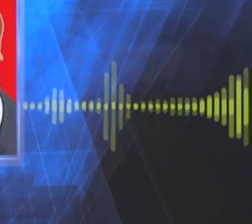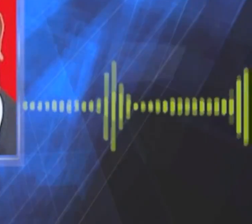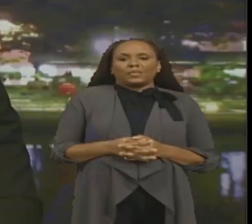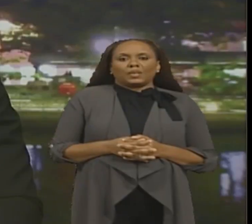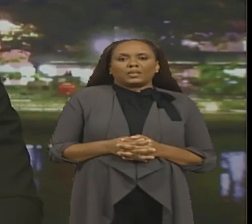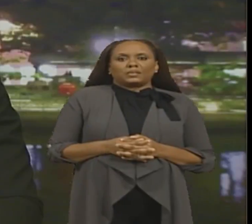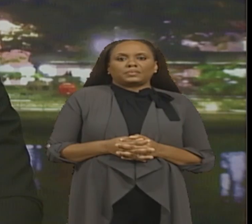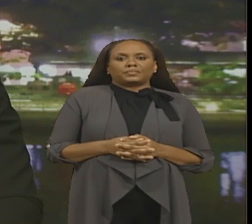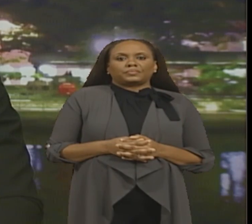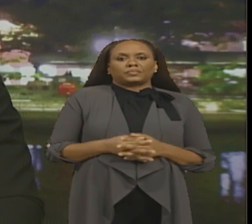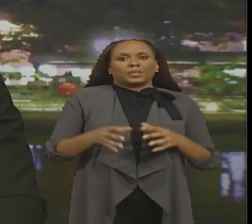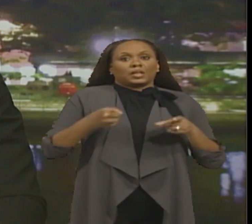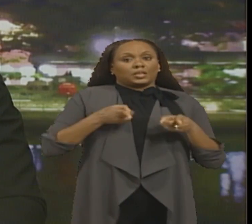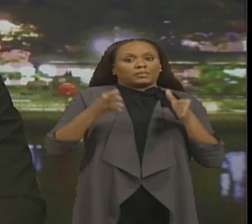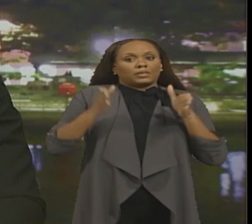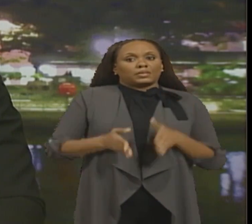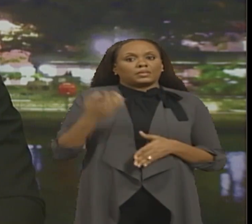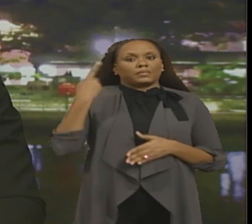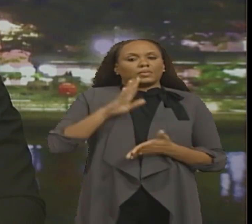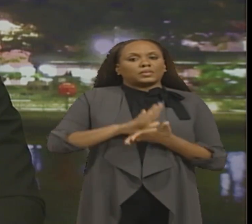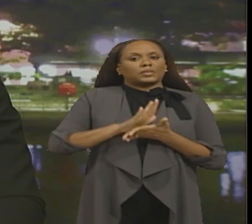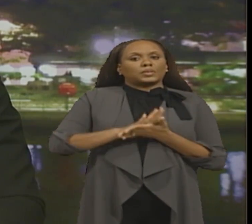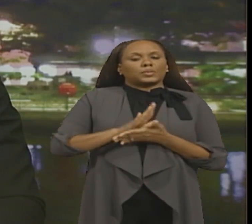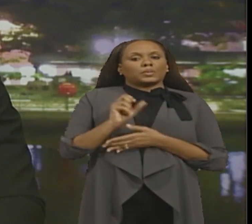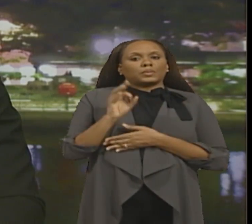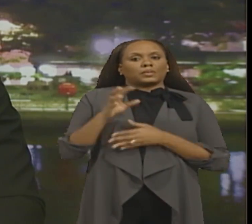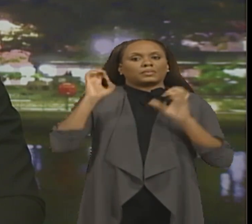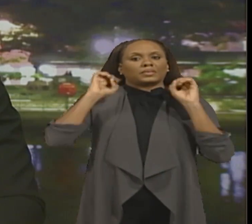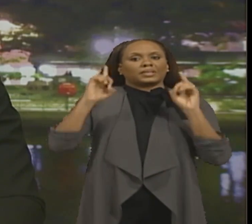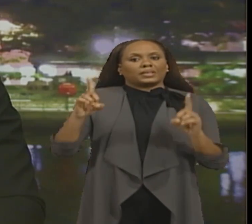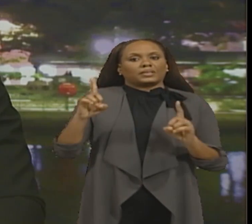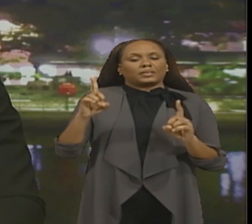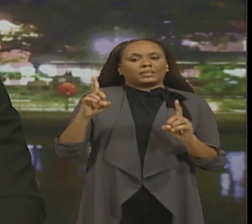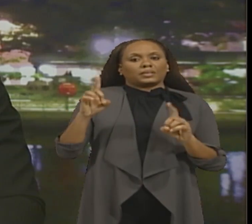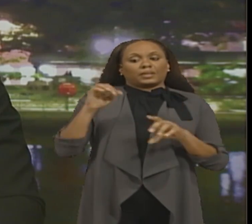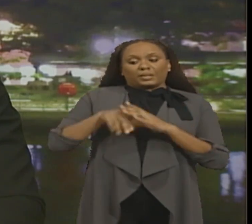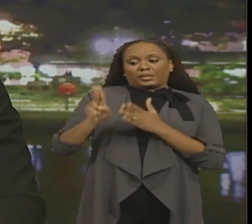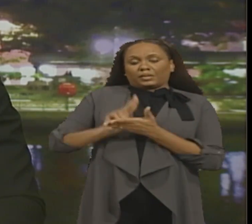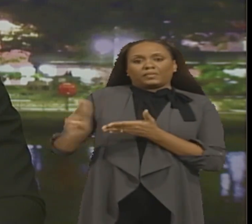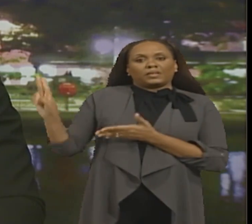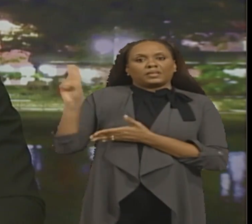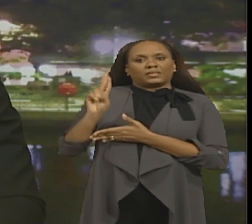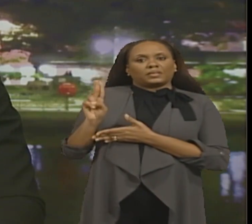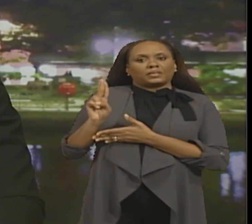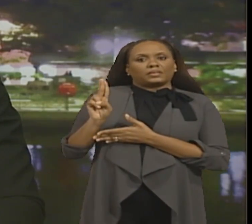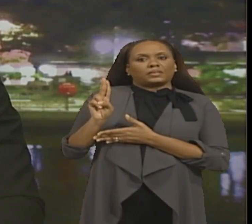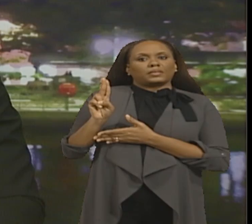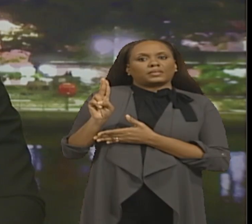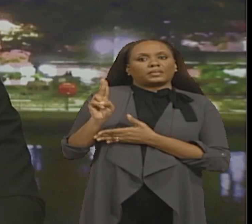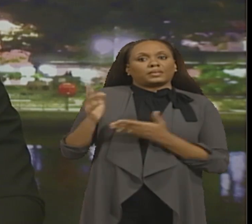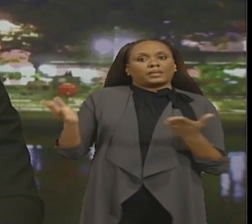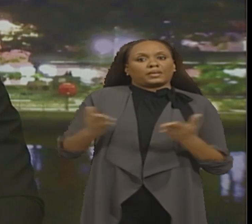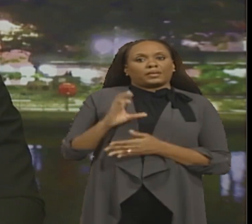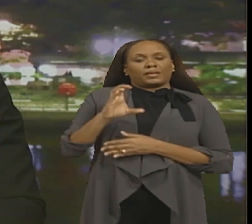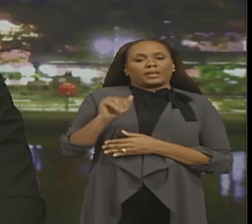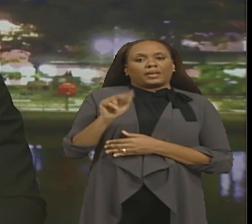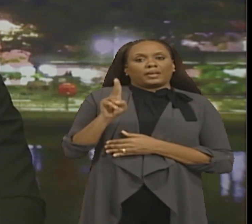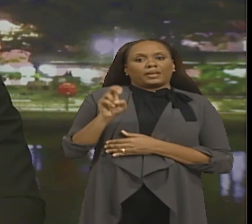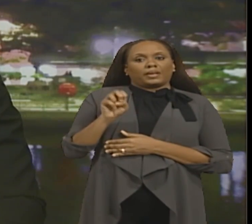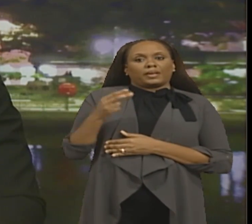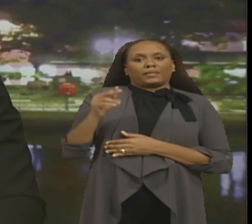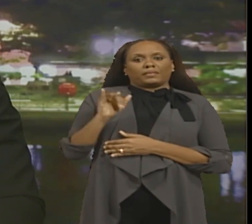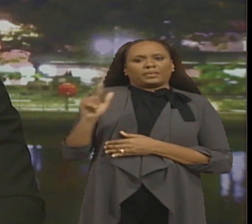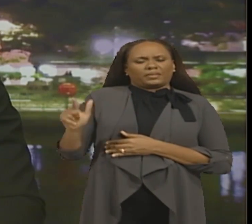time. Director of the School of Education, University of the West Indies, Cape Hill Campus, Professor Joel Warken,